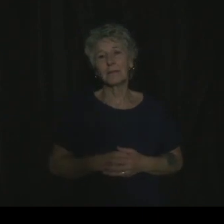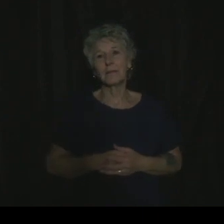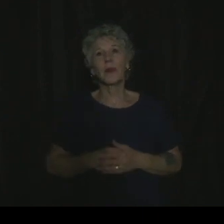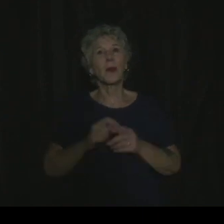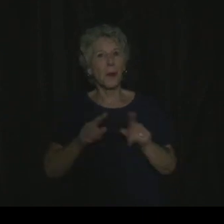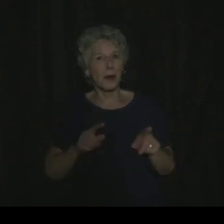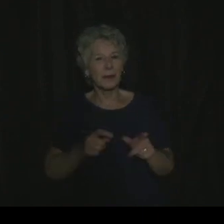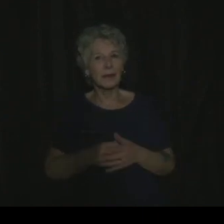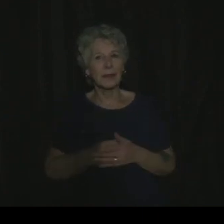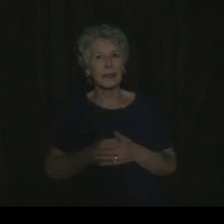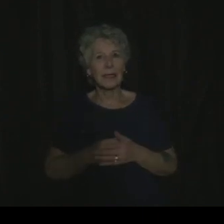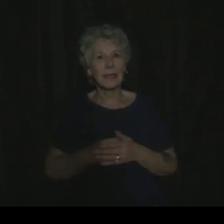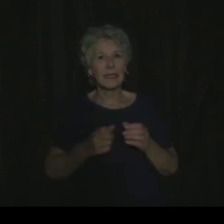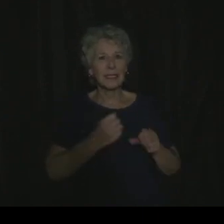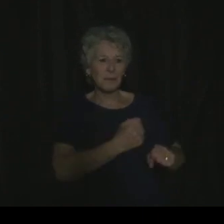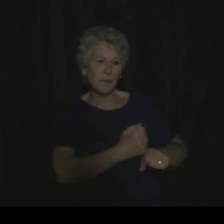But if he's pulling on your heart,